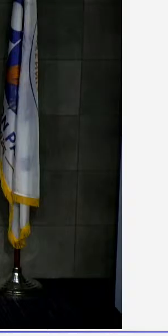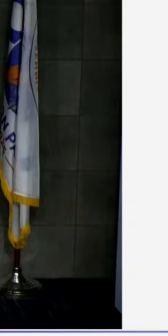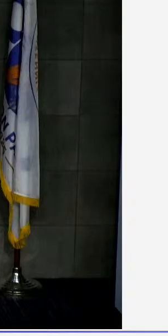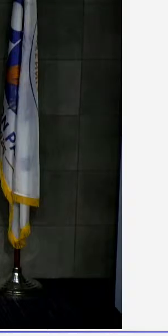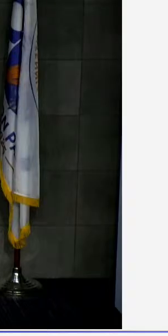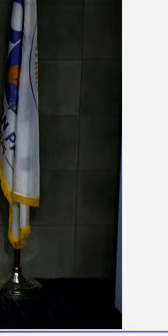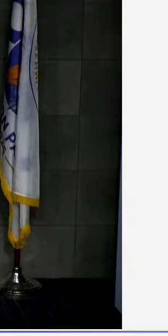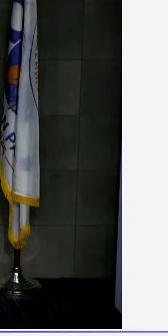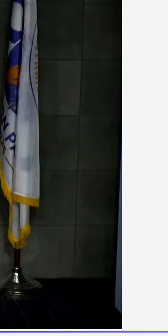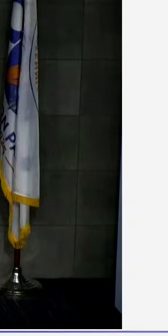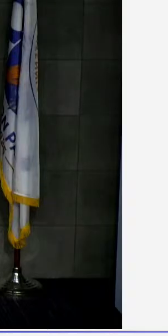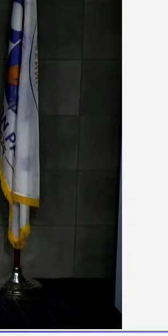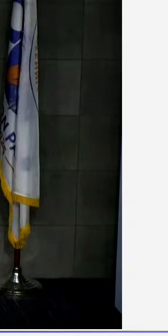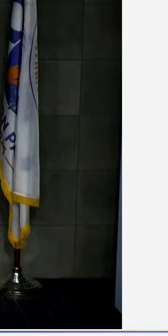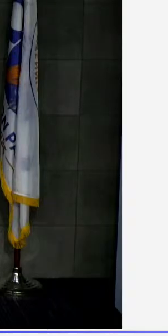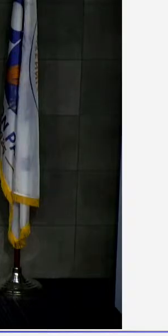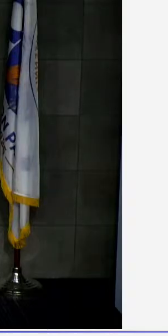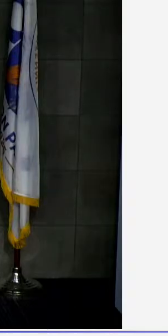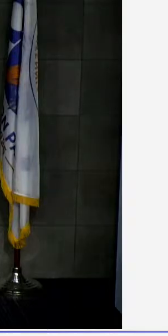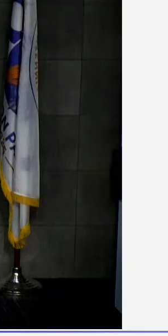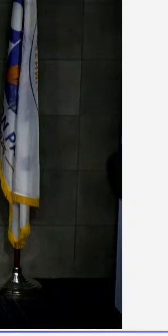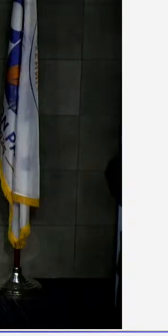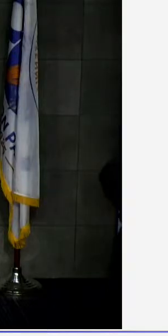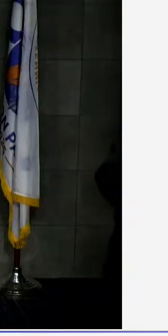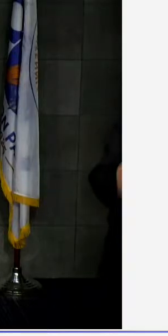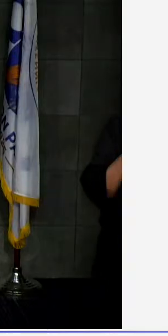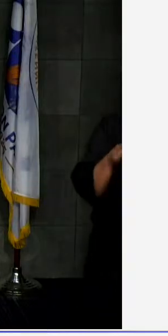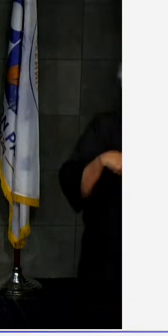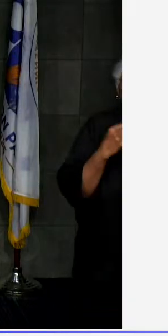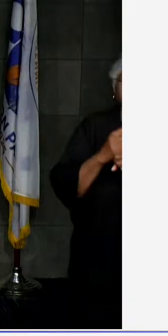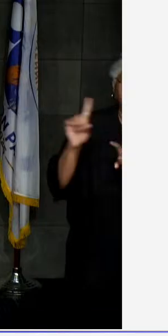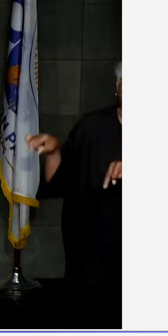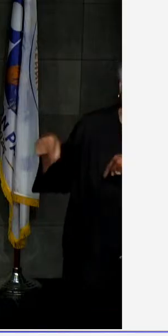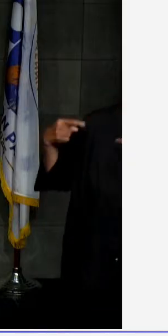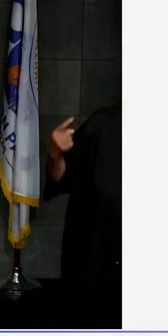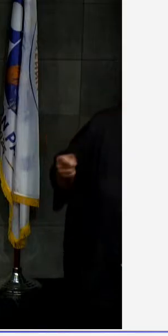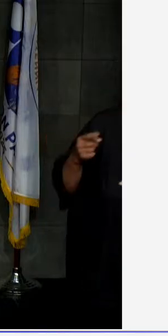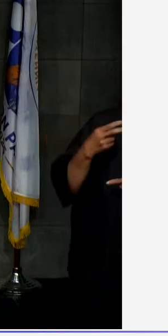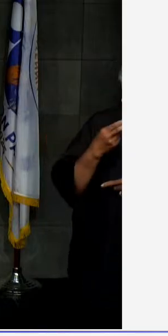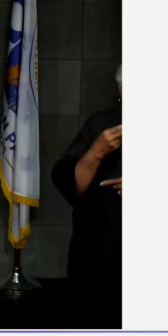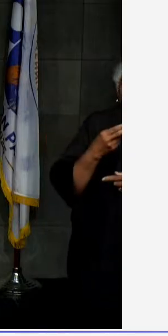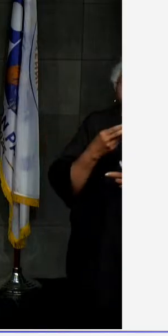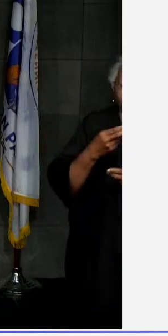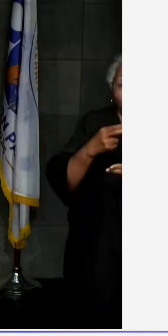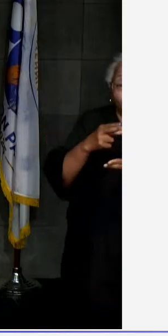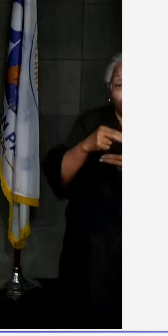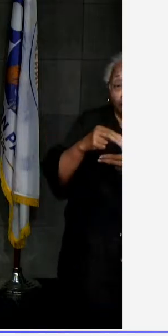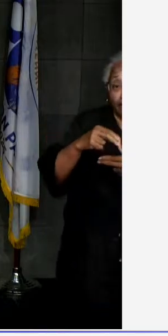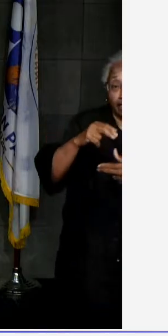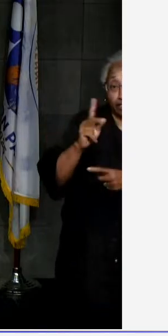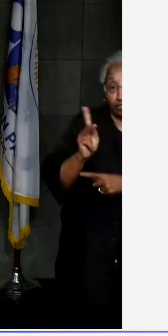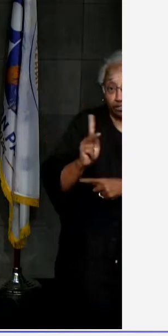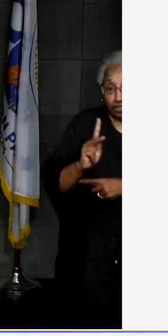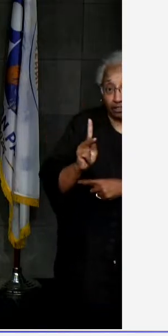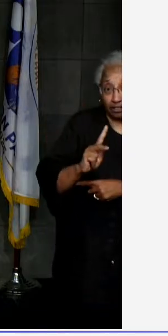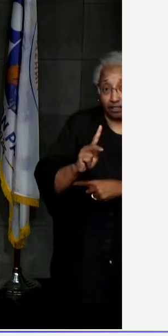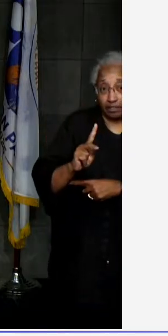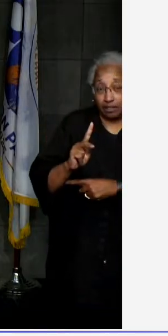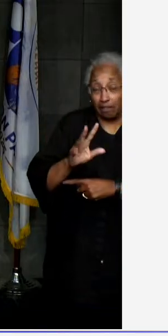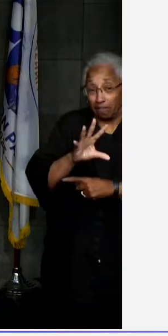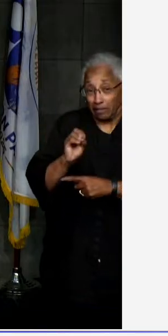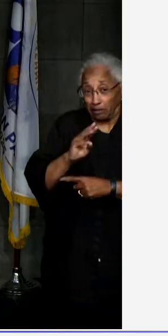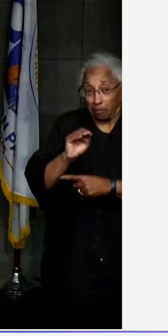year commemorates 20 years since Hurricane Katrina made landfall just 50 miles from where we stand here in Gretna